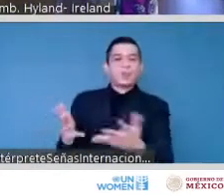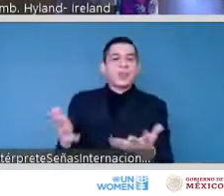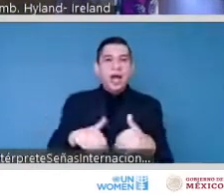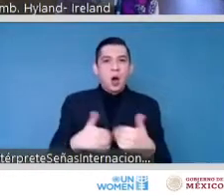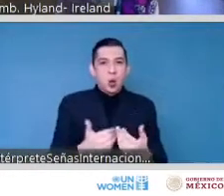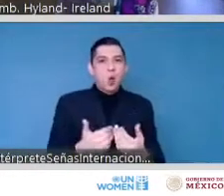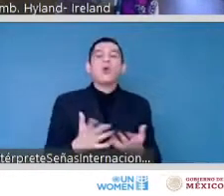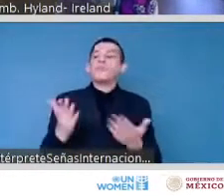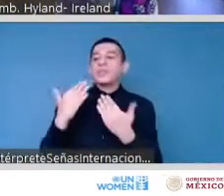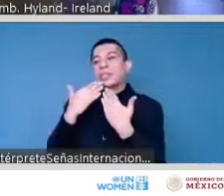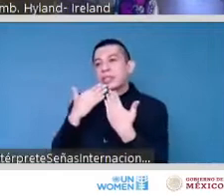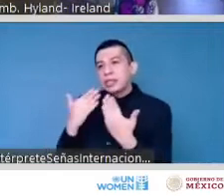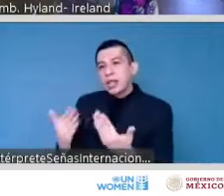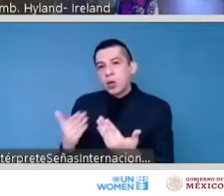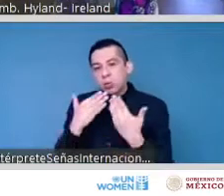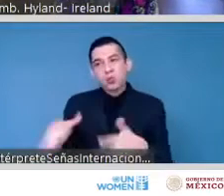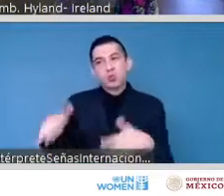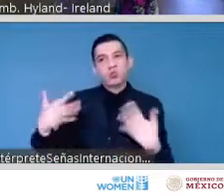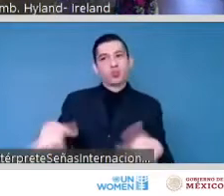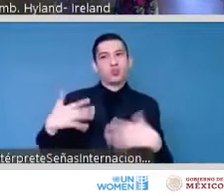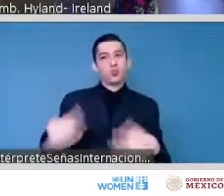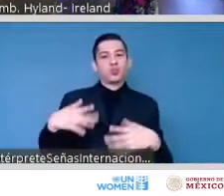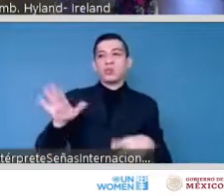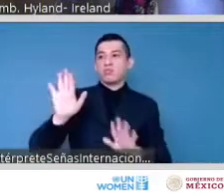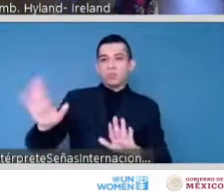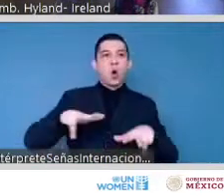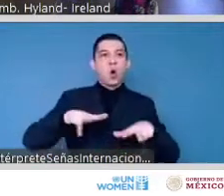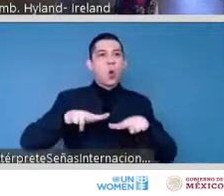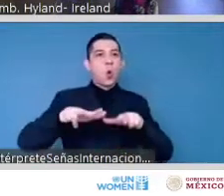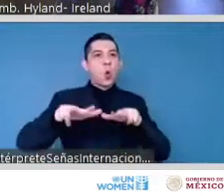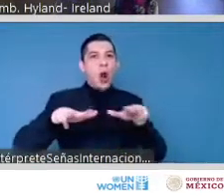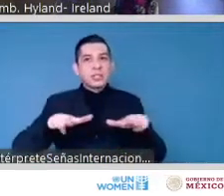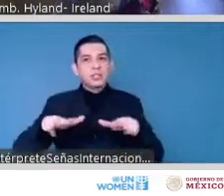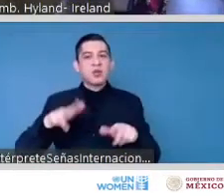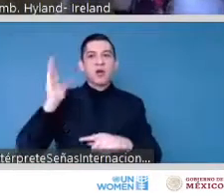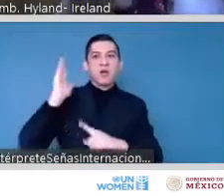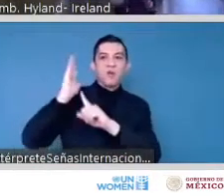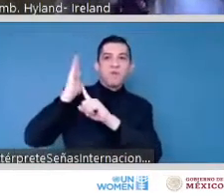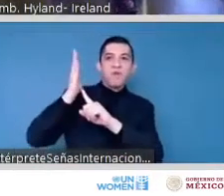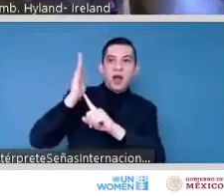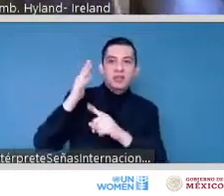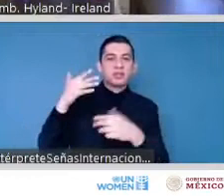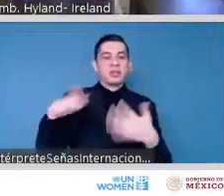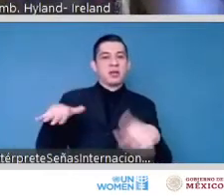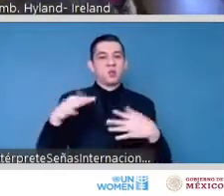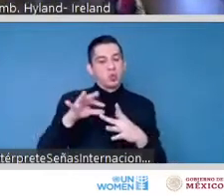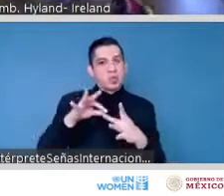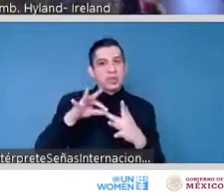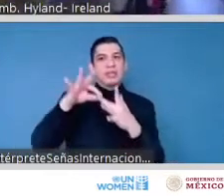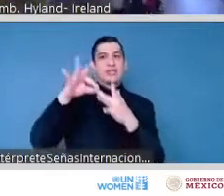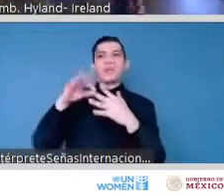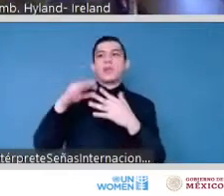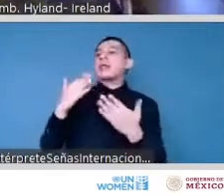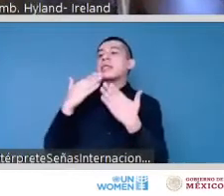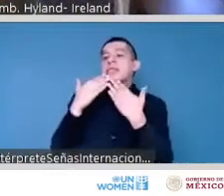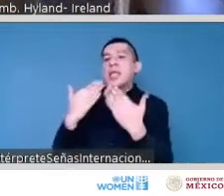And in particular, I'd like to say muchas gracias a Daniela por enfocarnos un poquito más sobre la situación local y todo lo que